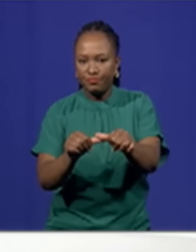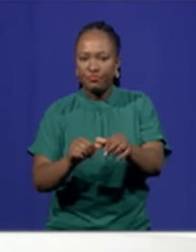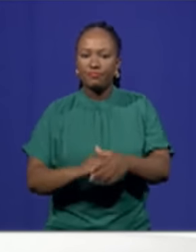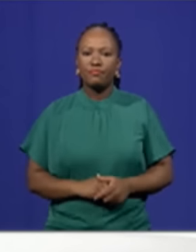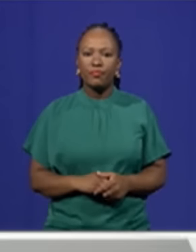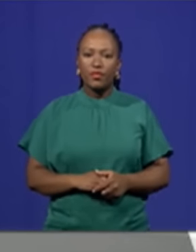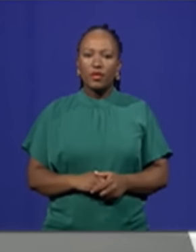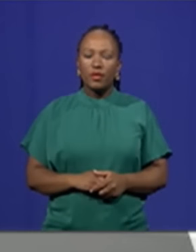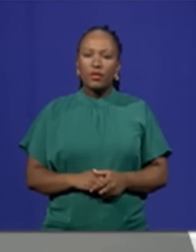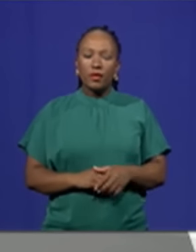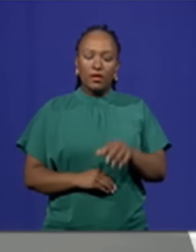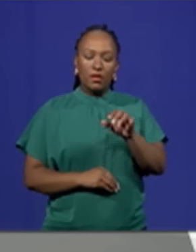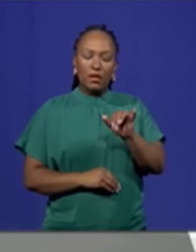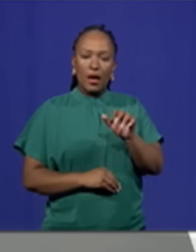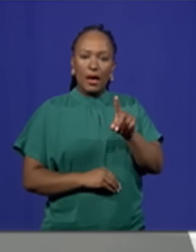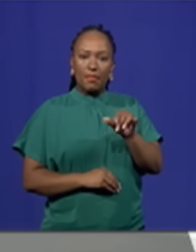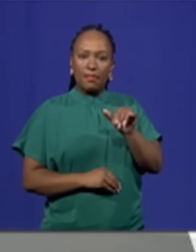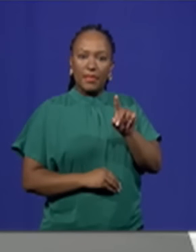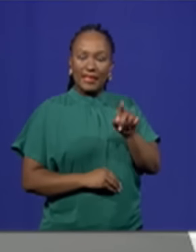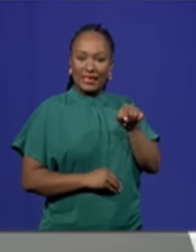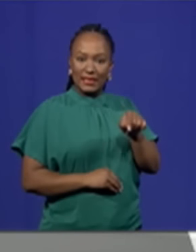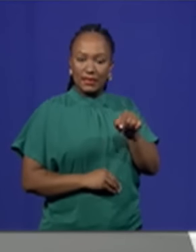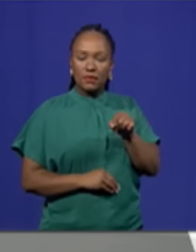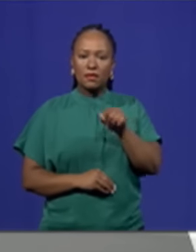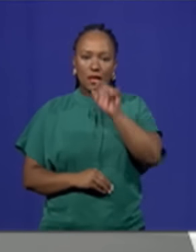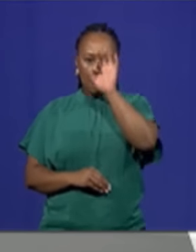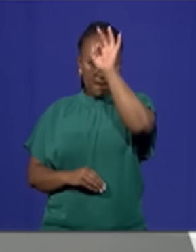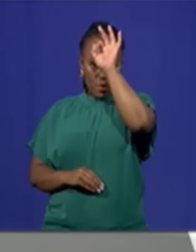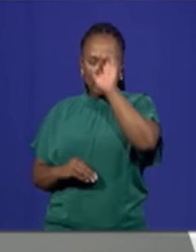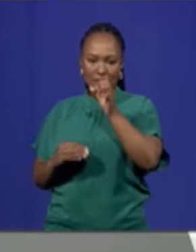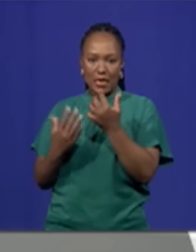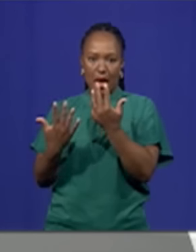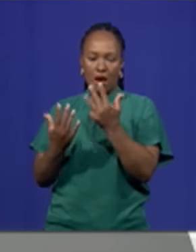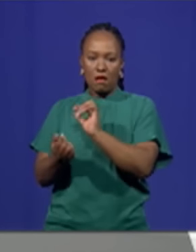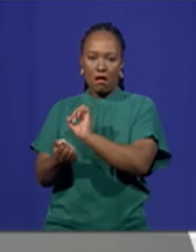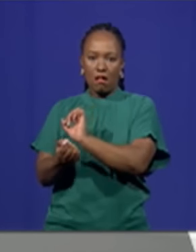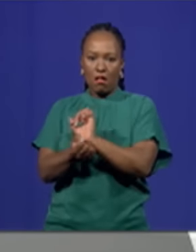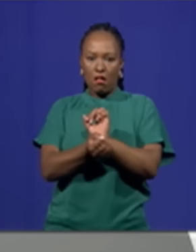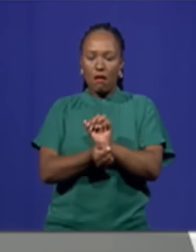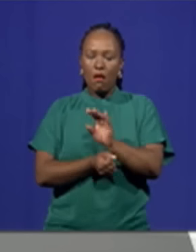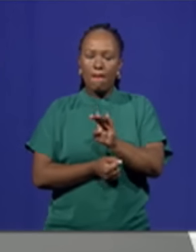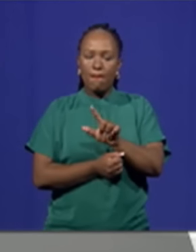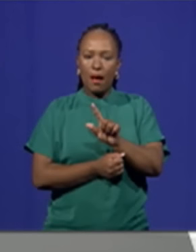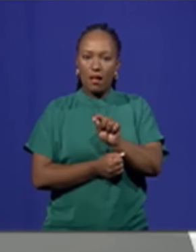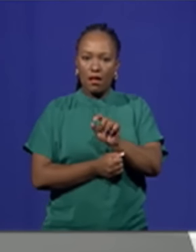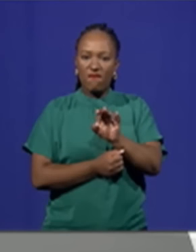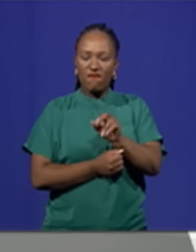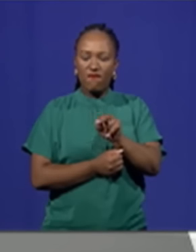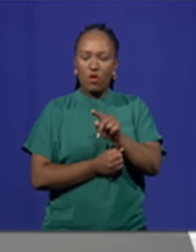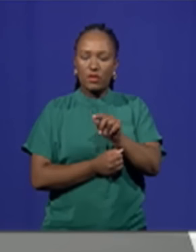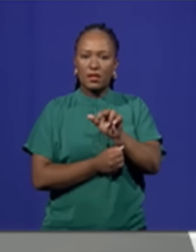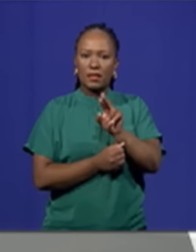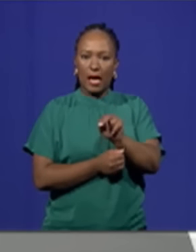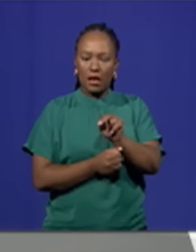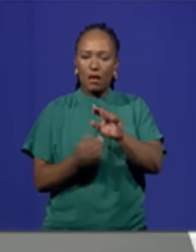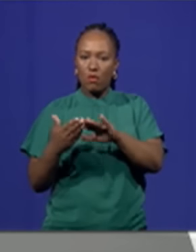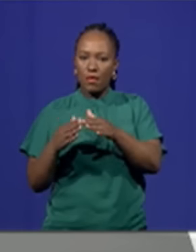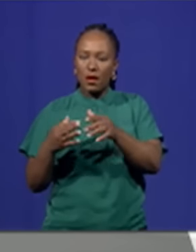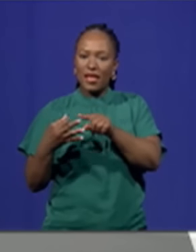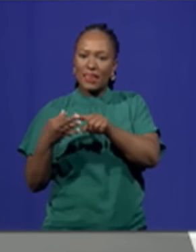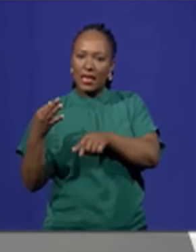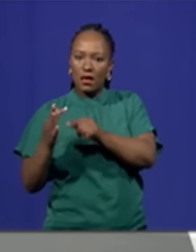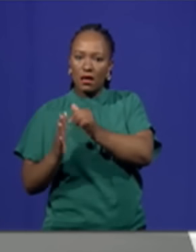Lekala la iPad le tshwere mapodisi a le robongwe kwa Beltfontein kwa Free State a wa golagangwa le magato ya polao ya baagi ba le bararo ga mmogo le